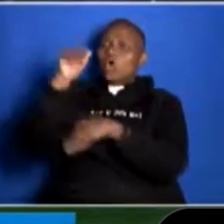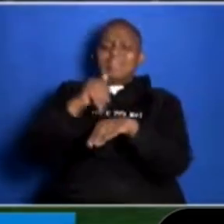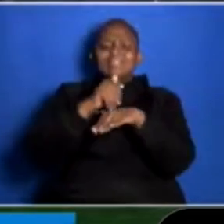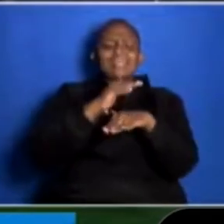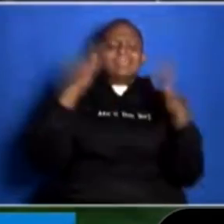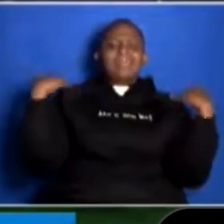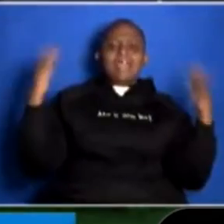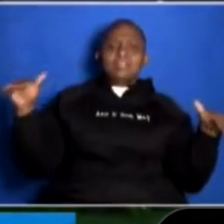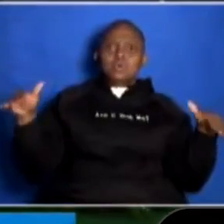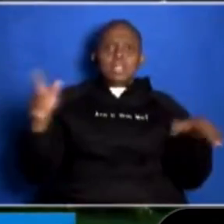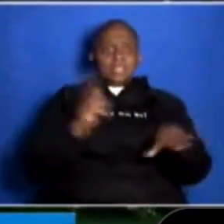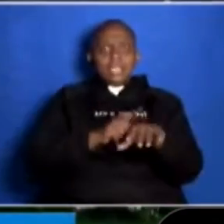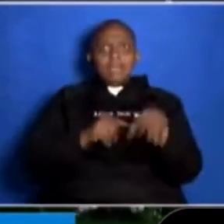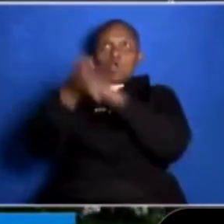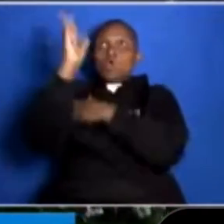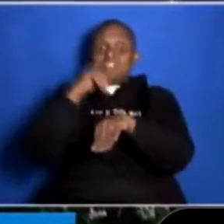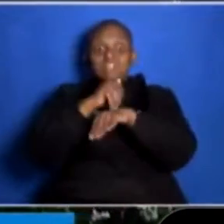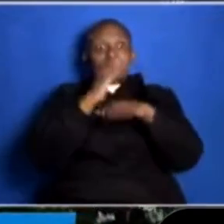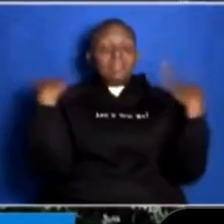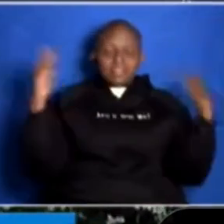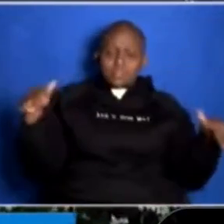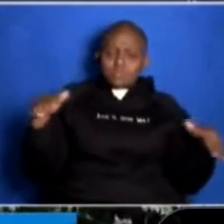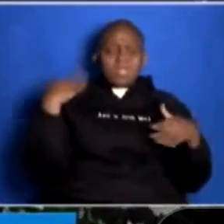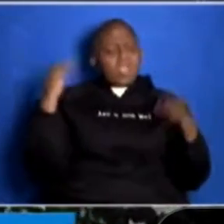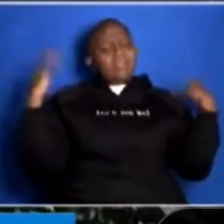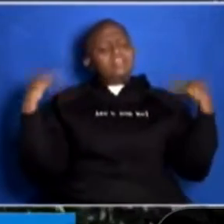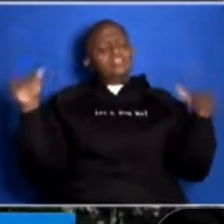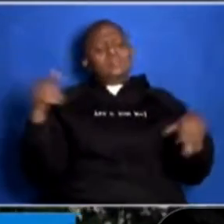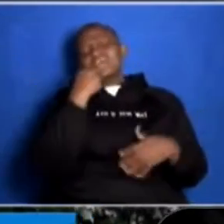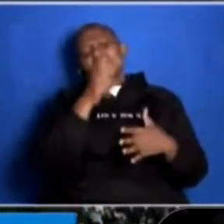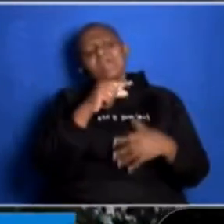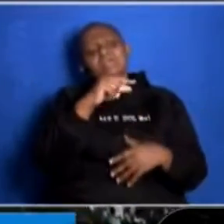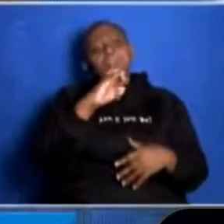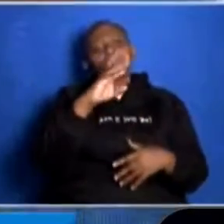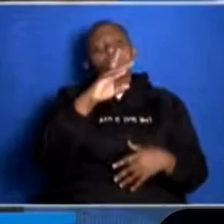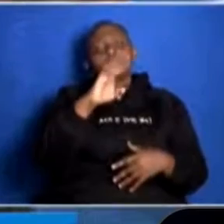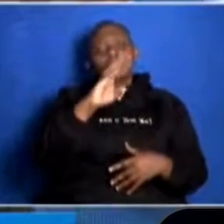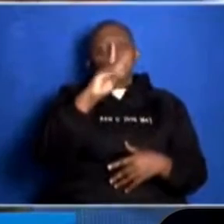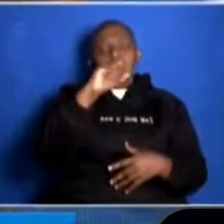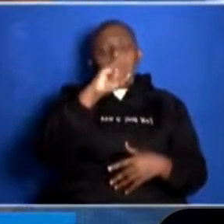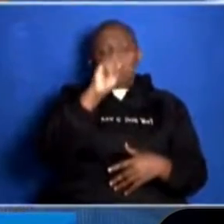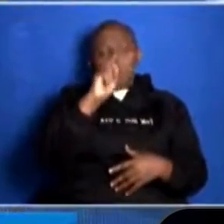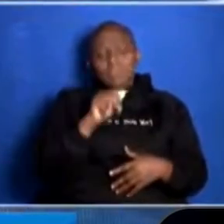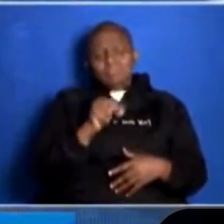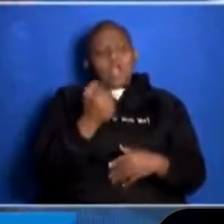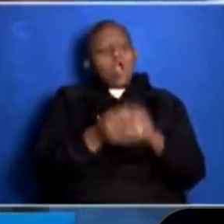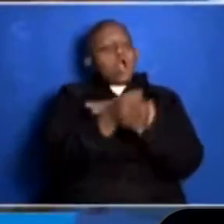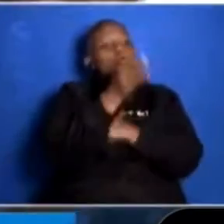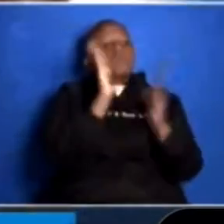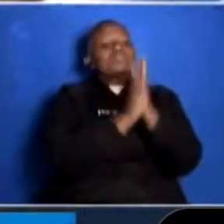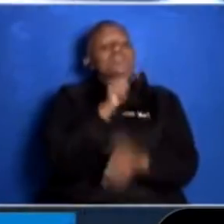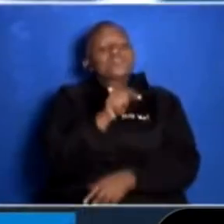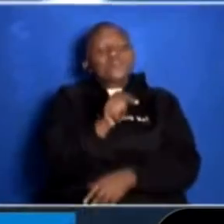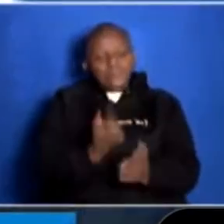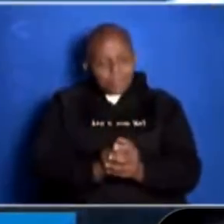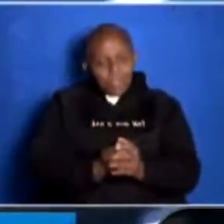malaika. And when he sent the angel. Alipotuma malaika. Angel said to Gideon, akamwambia Gideon, the Lord God is with you. Bwana pamoja nawe